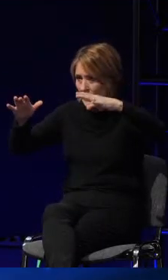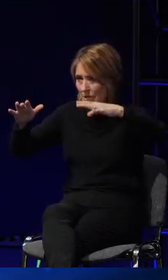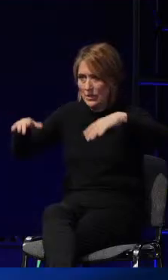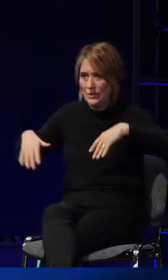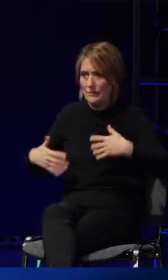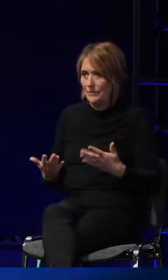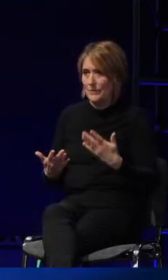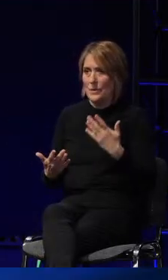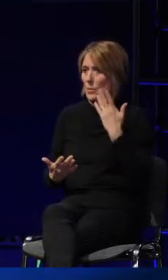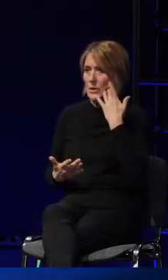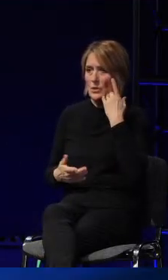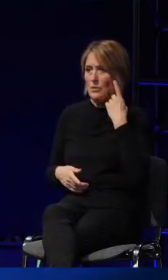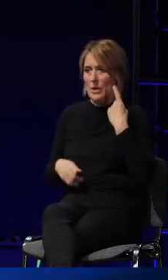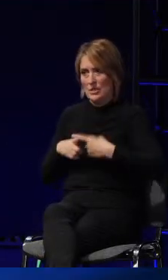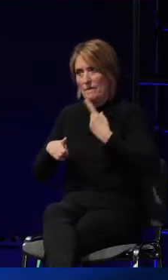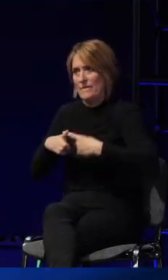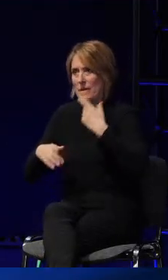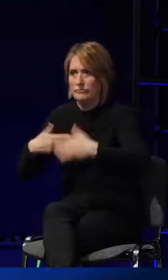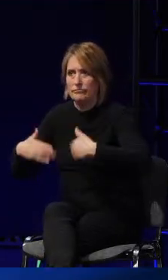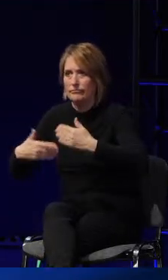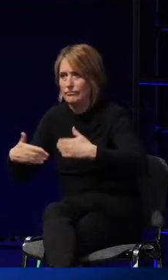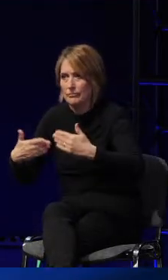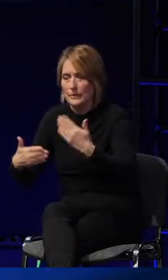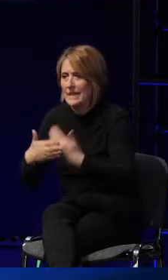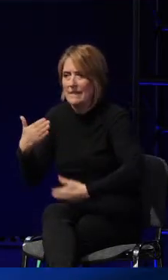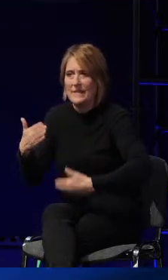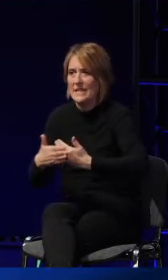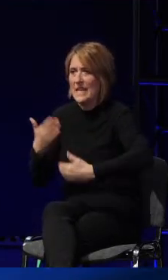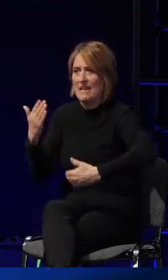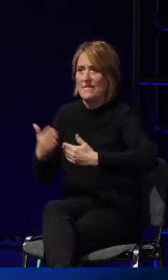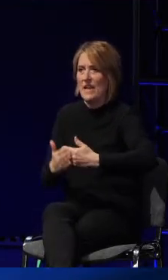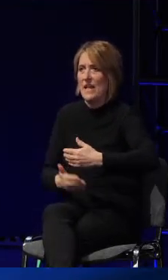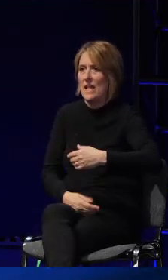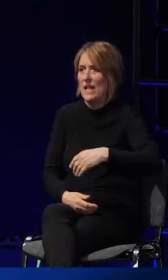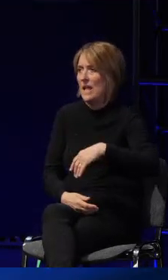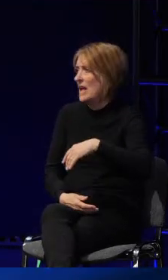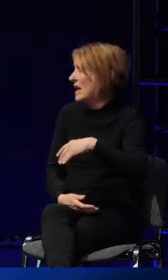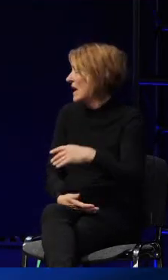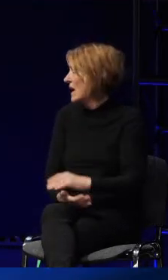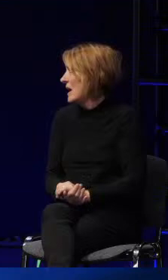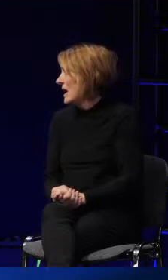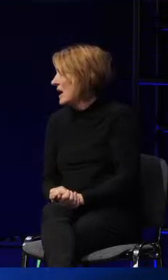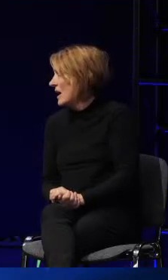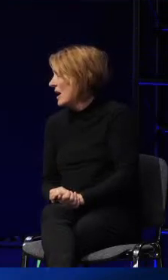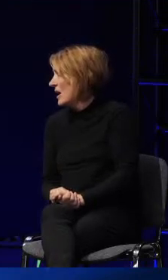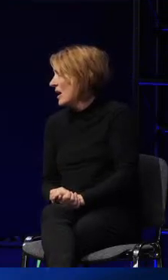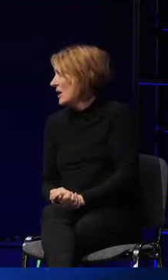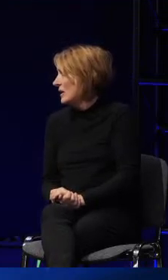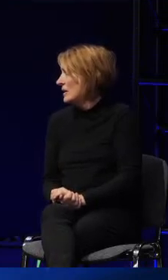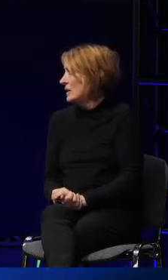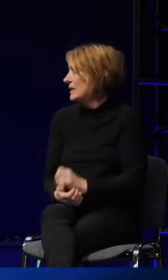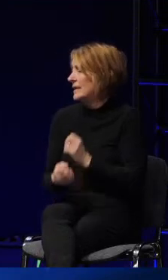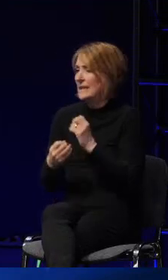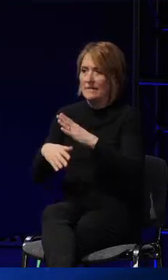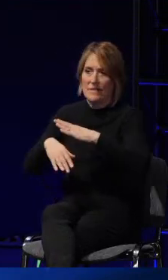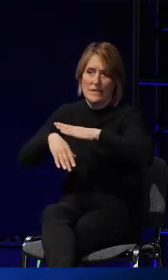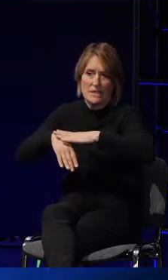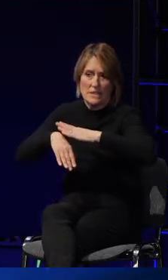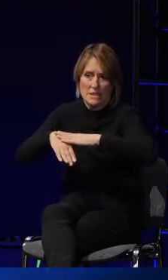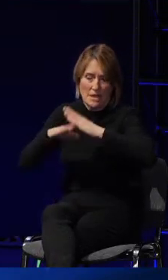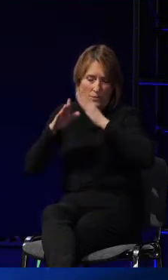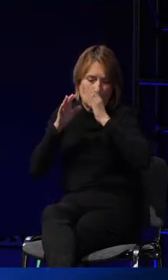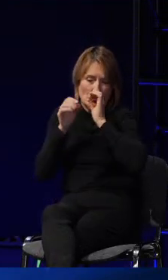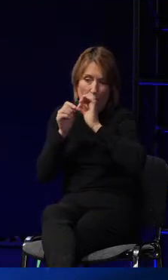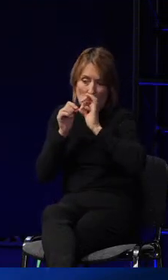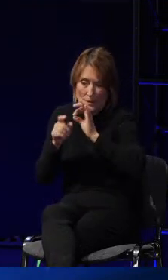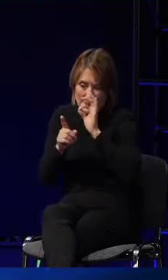do. So, we're never going to be dropping in teasers to take off that thing, and I'm never going to spend the time to just completely